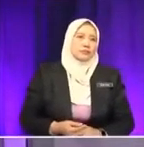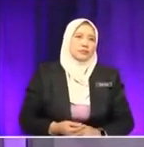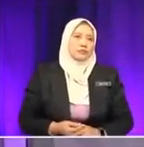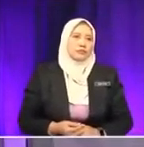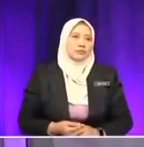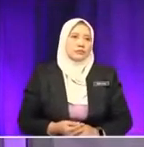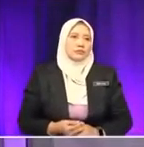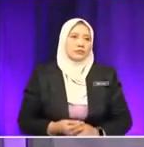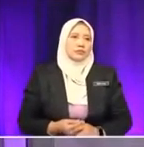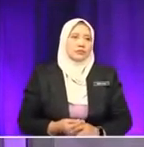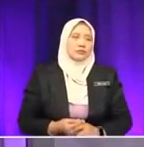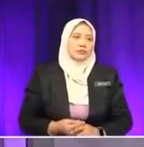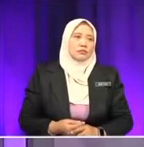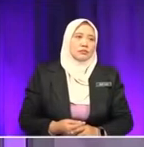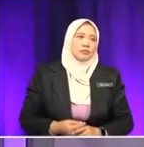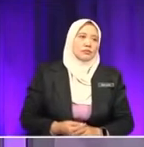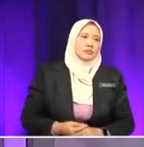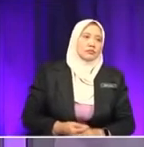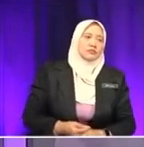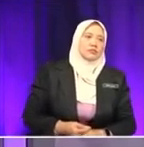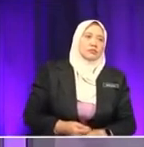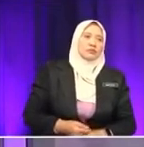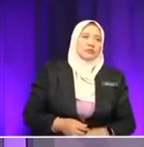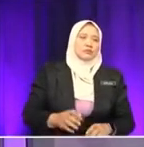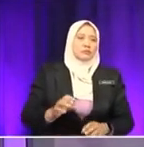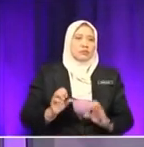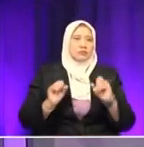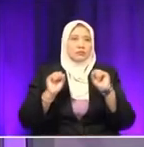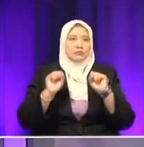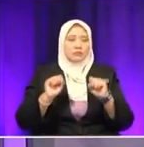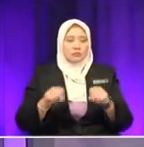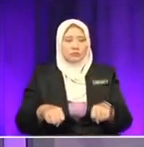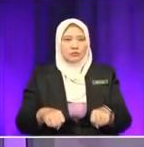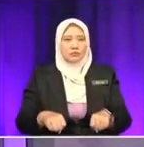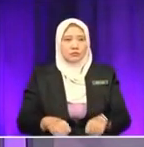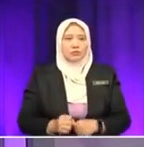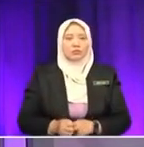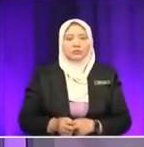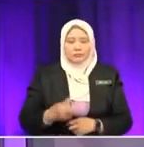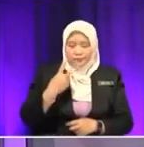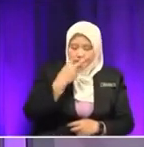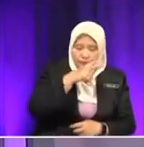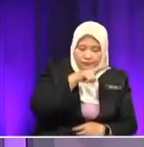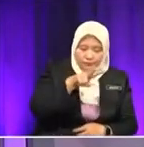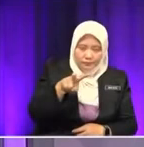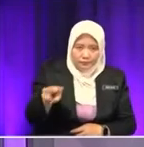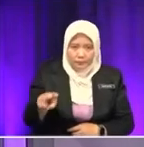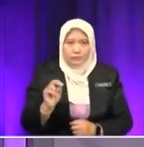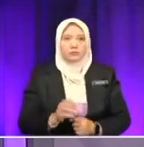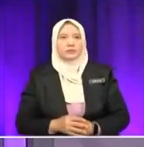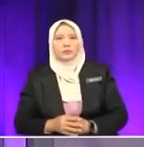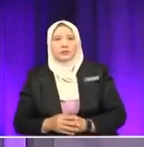Ideal? My VA is can monitor our health progress. Can